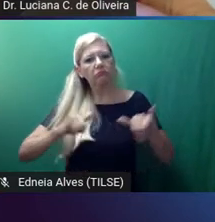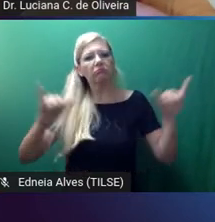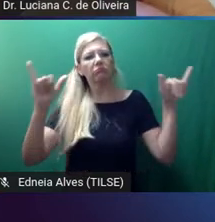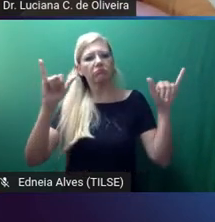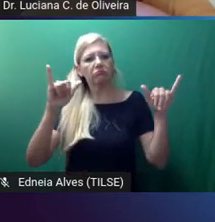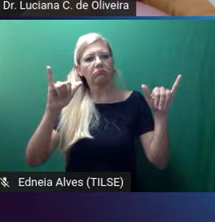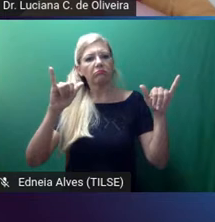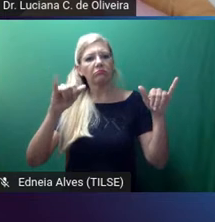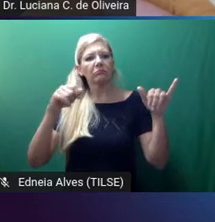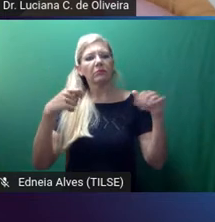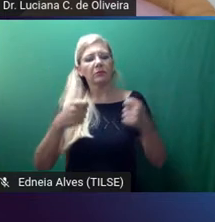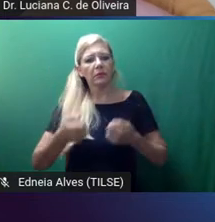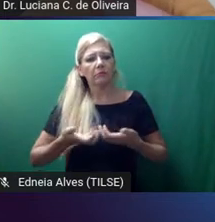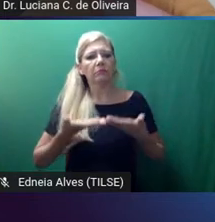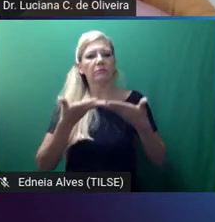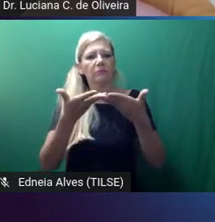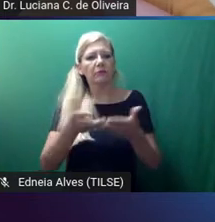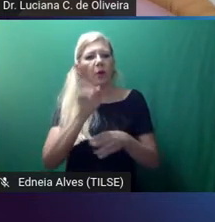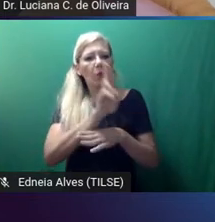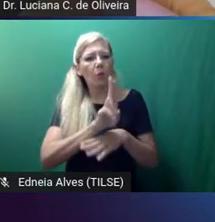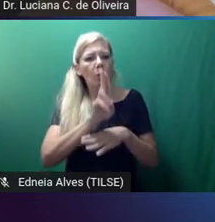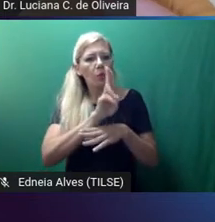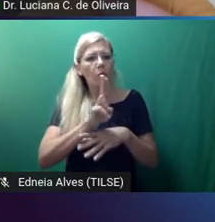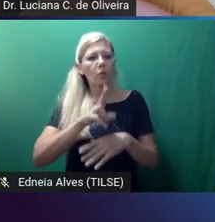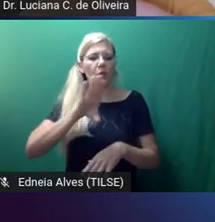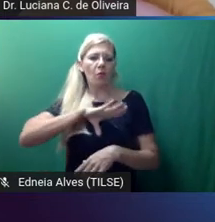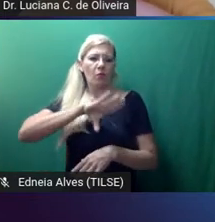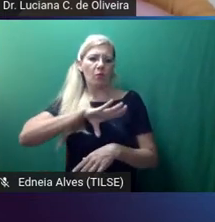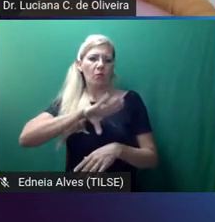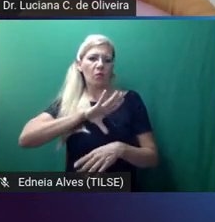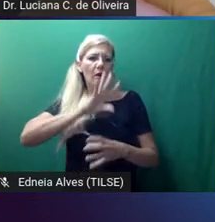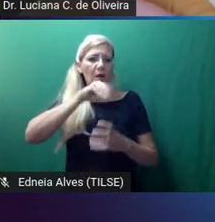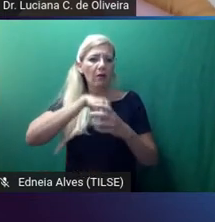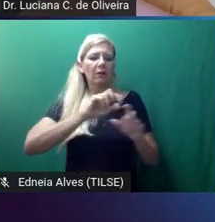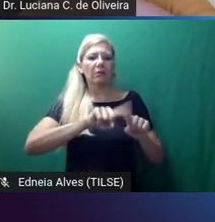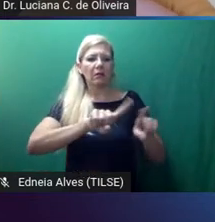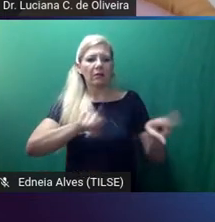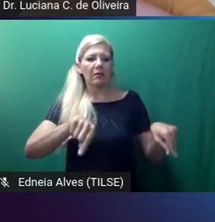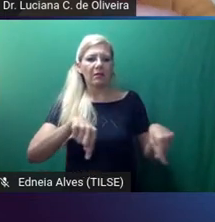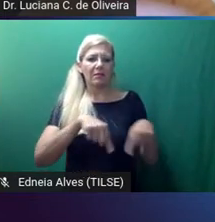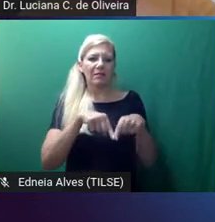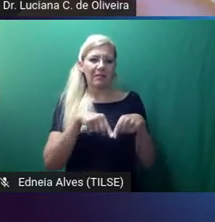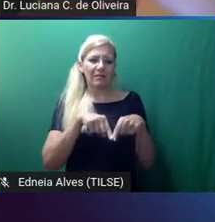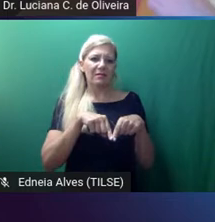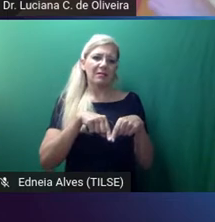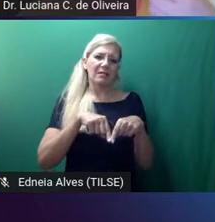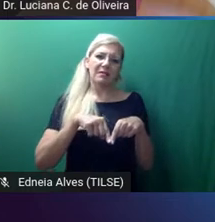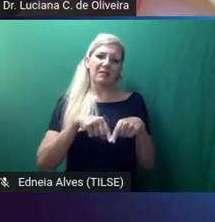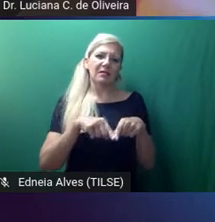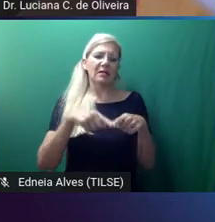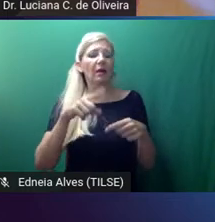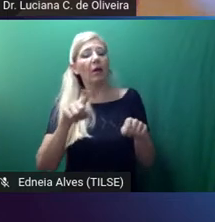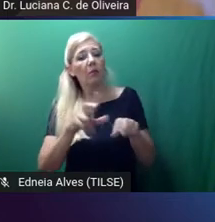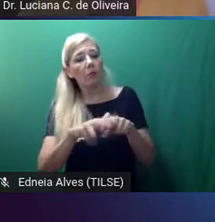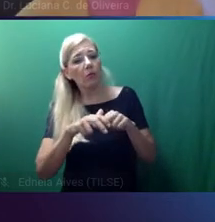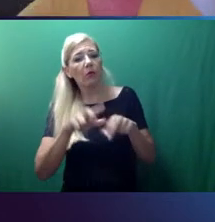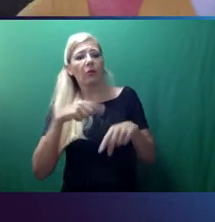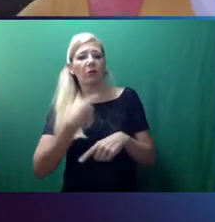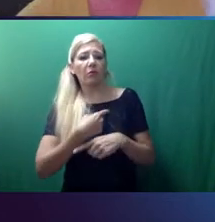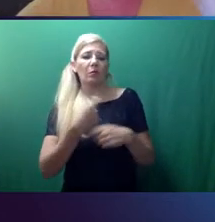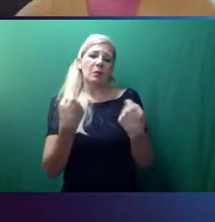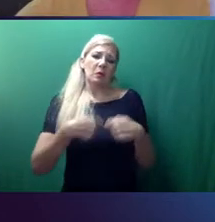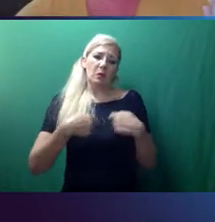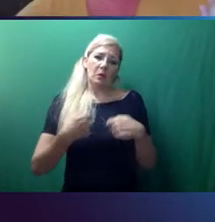using Portuguese in the classroom at all costs because we needed to improve